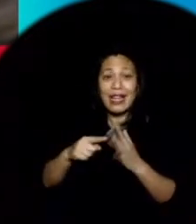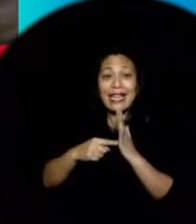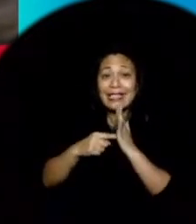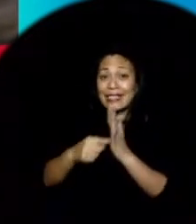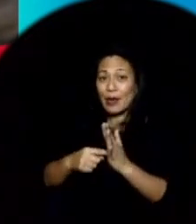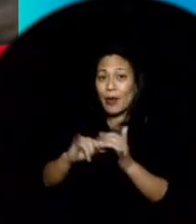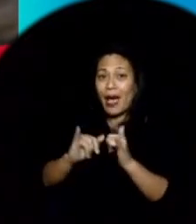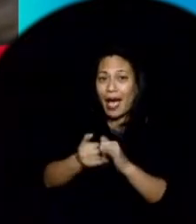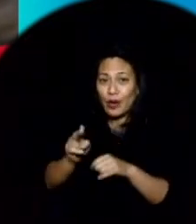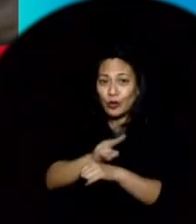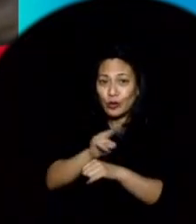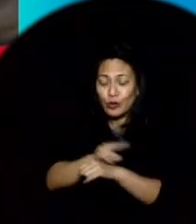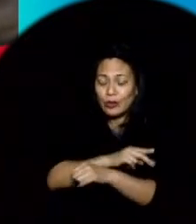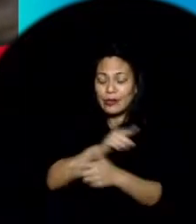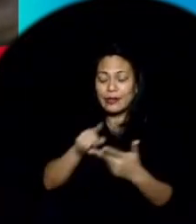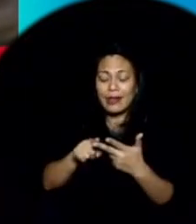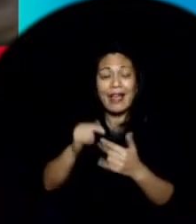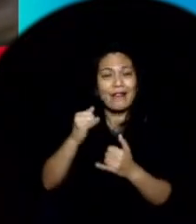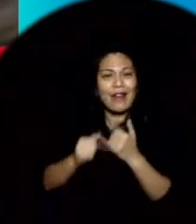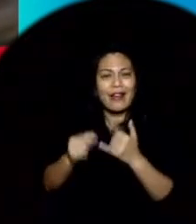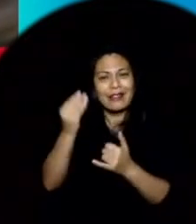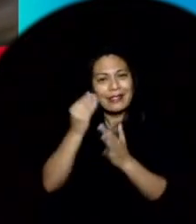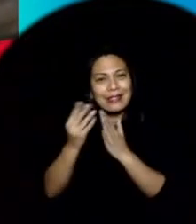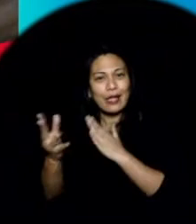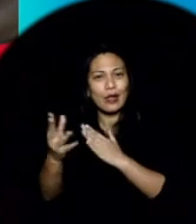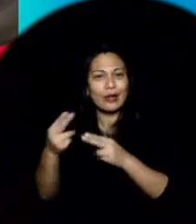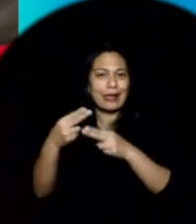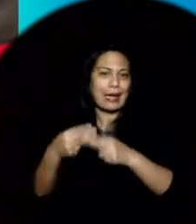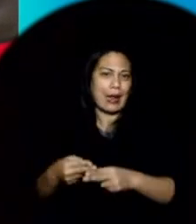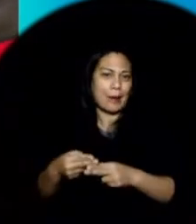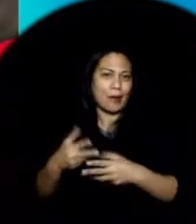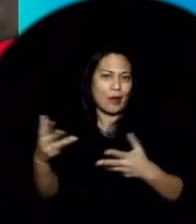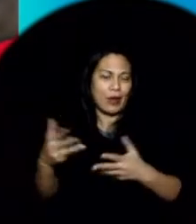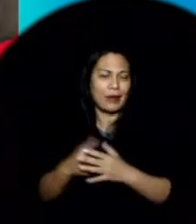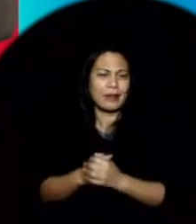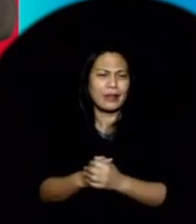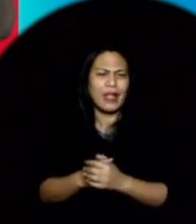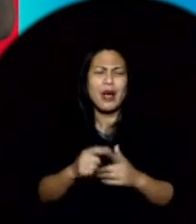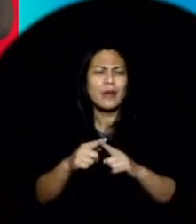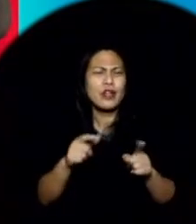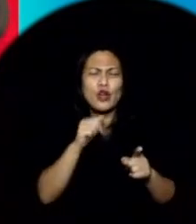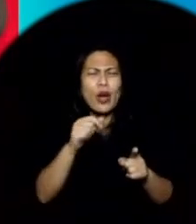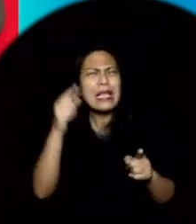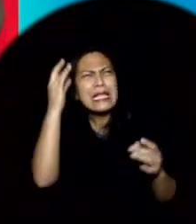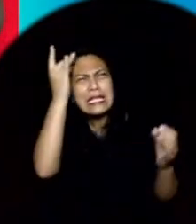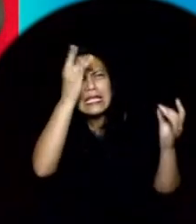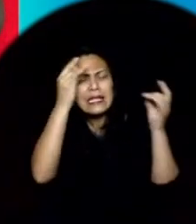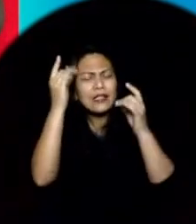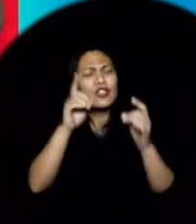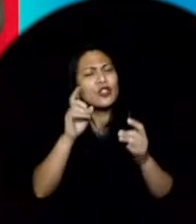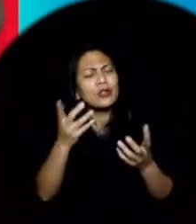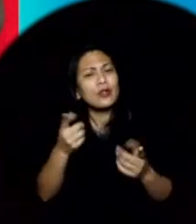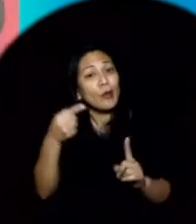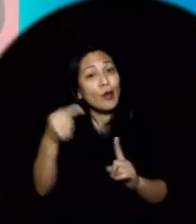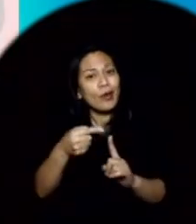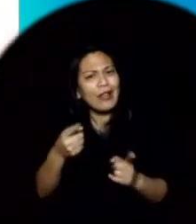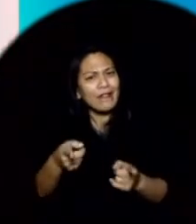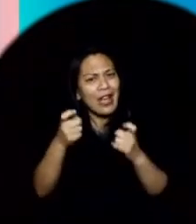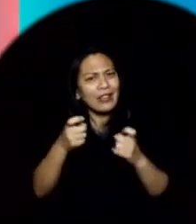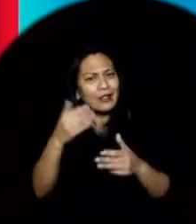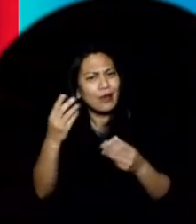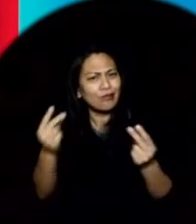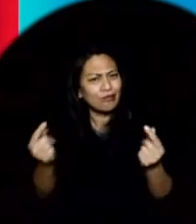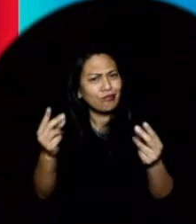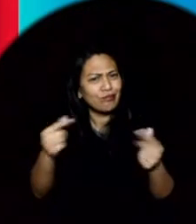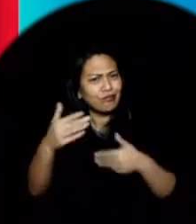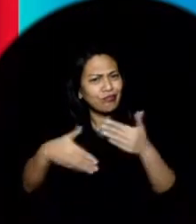it, and finally, you have to say what the object is called. Remember, don't think too hard about it. You want to be quick.